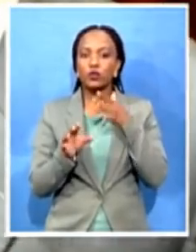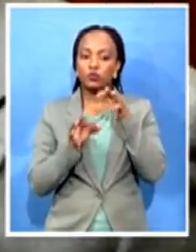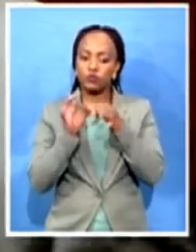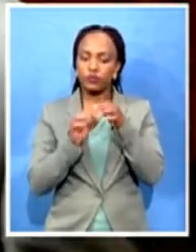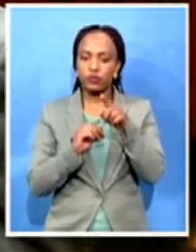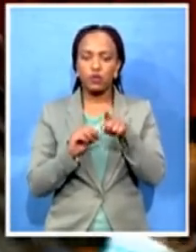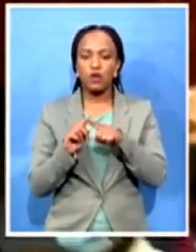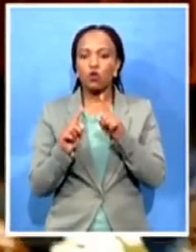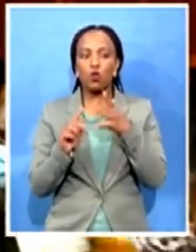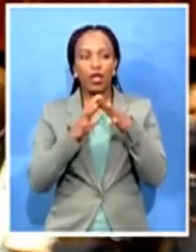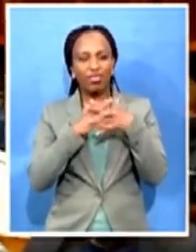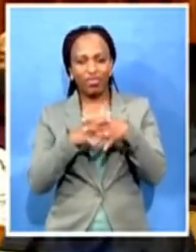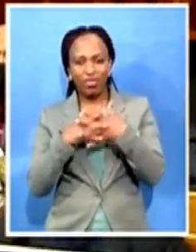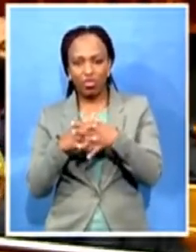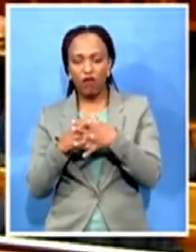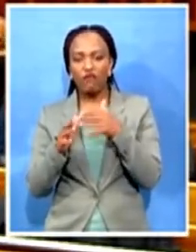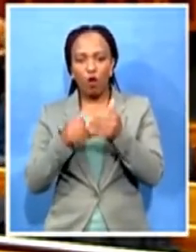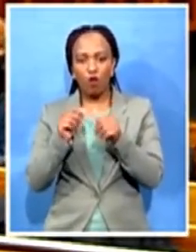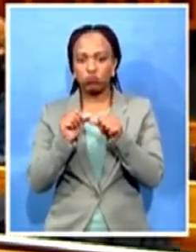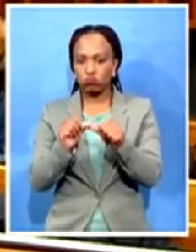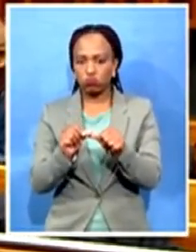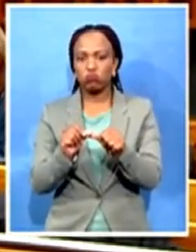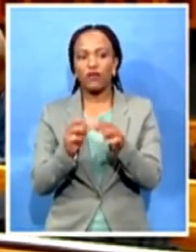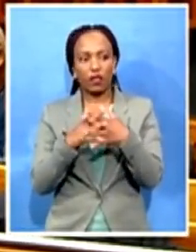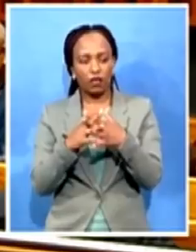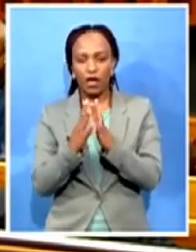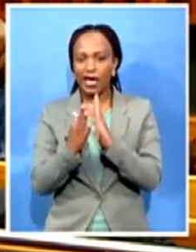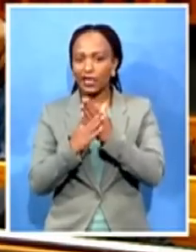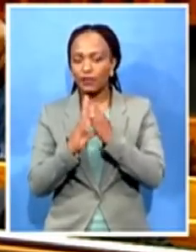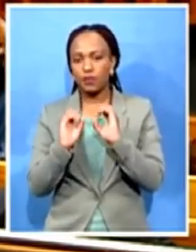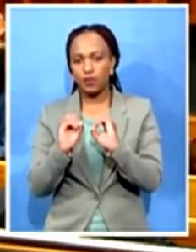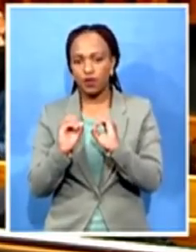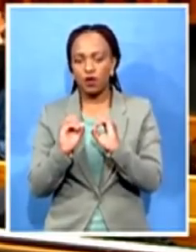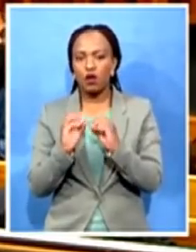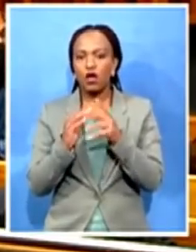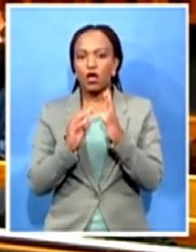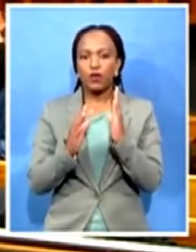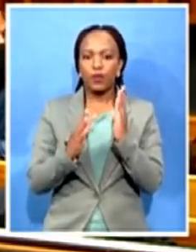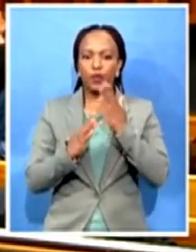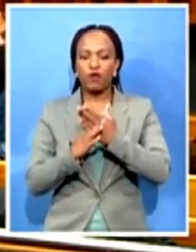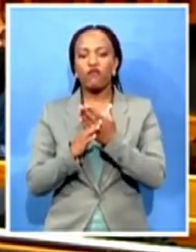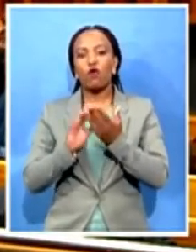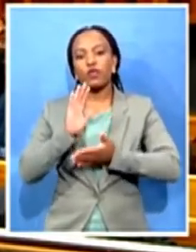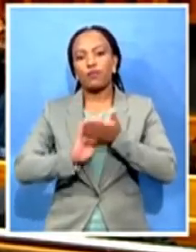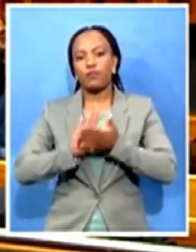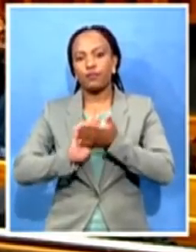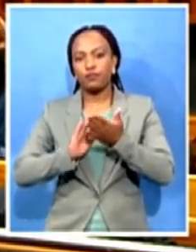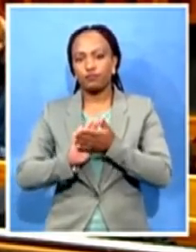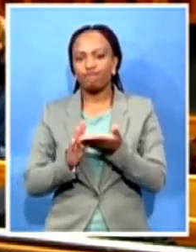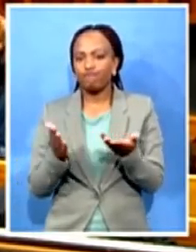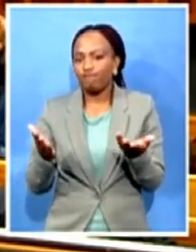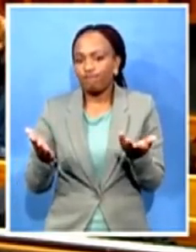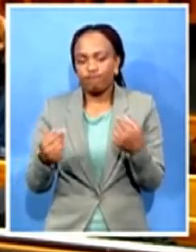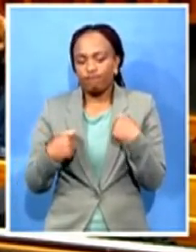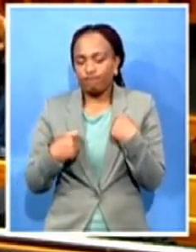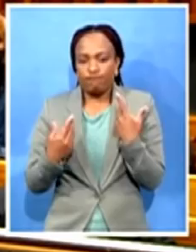proceedings or any specific invasion of the proceedings, I do not have a problem per se in